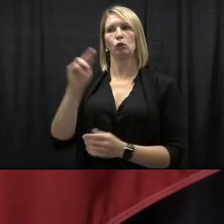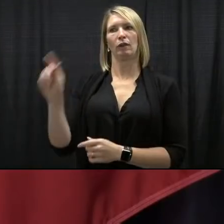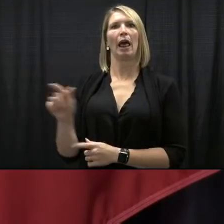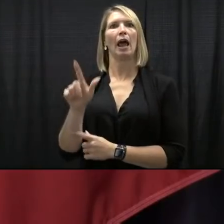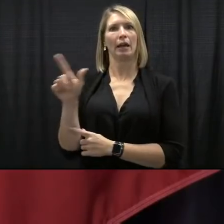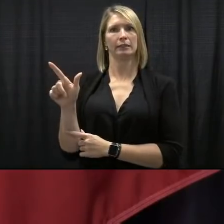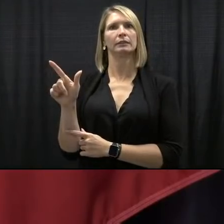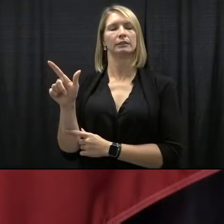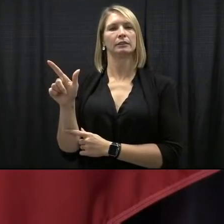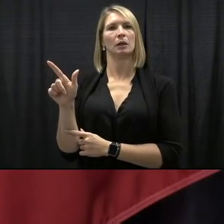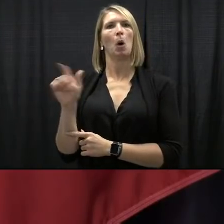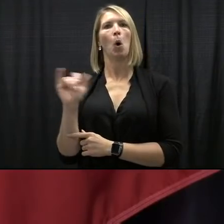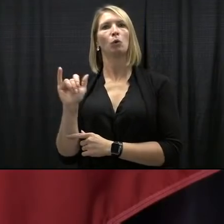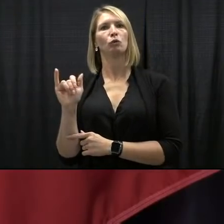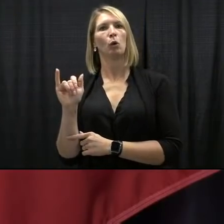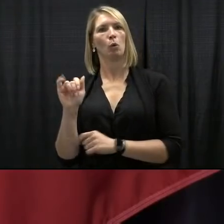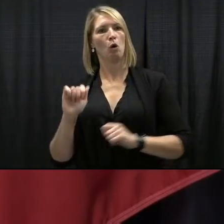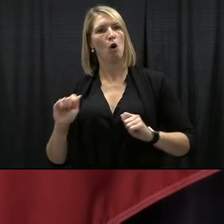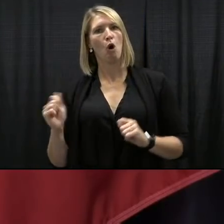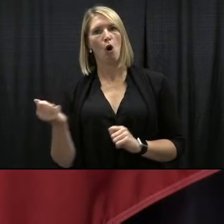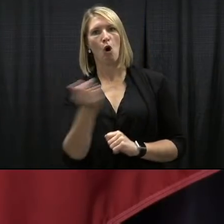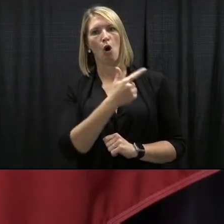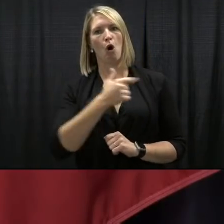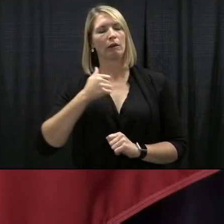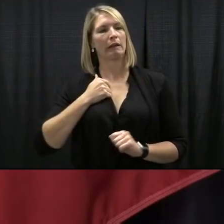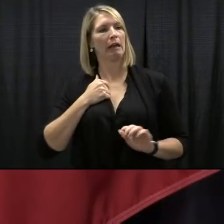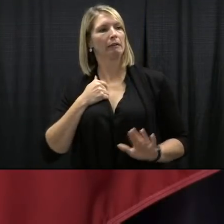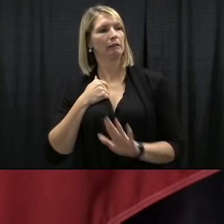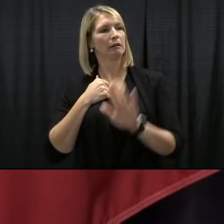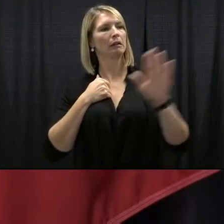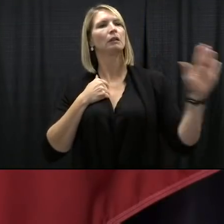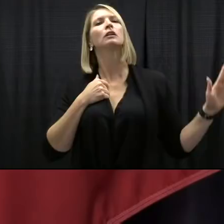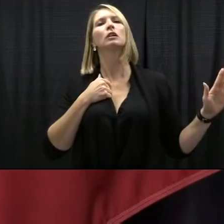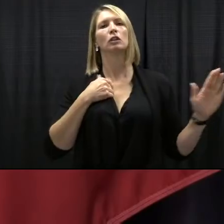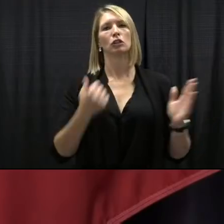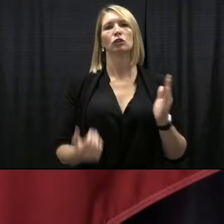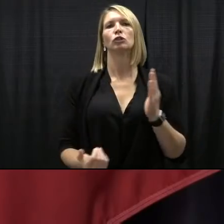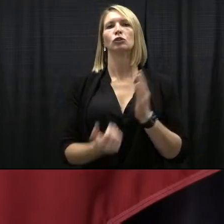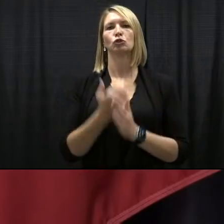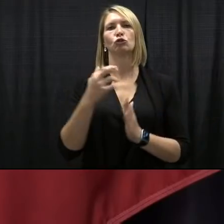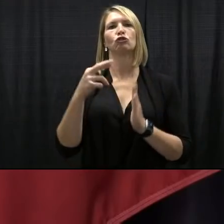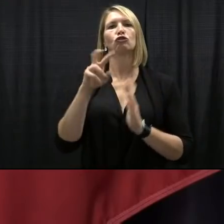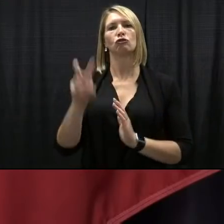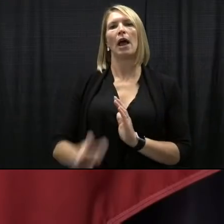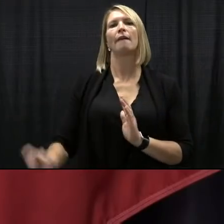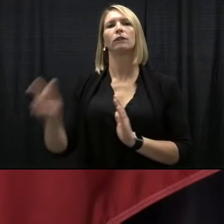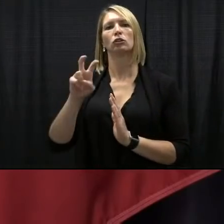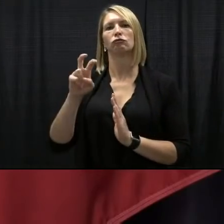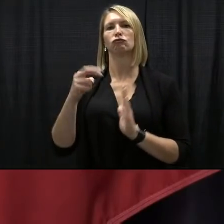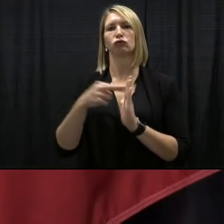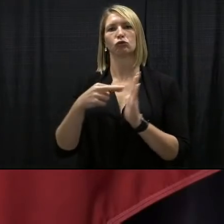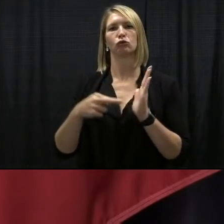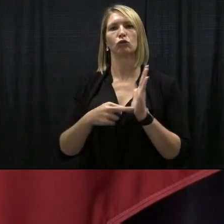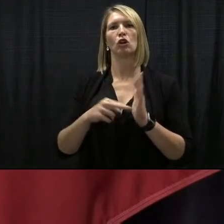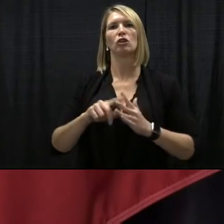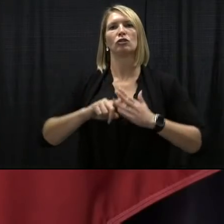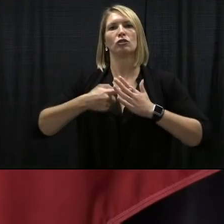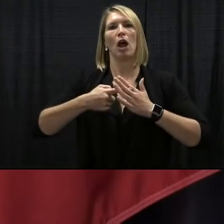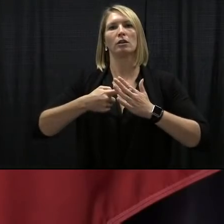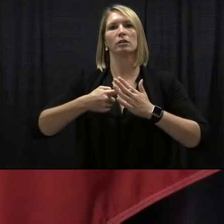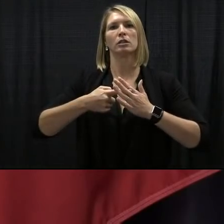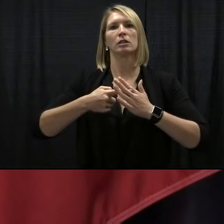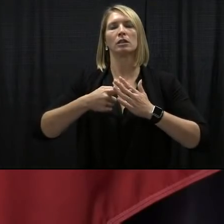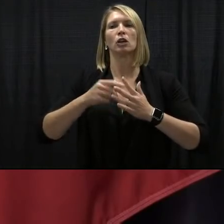well as the epidemiology across this country, we are making changes to travel restrictions which will take effect 12:01